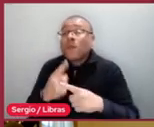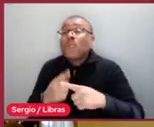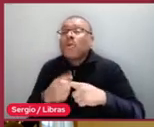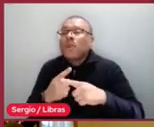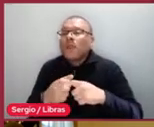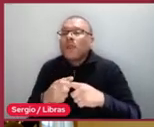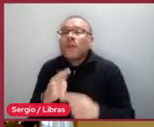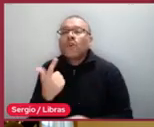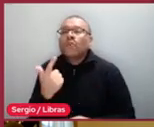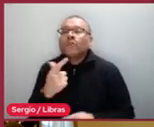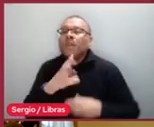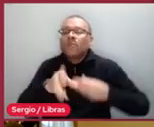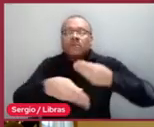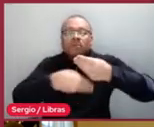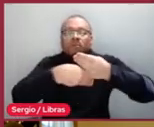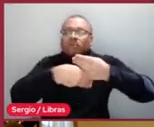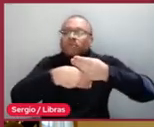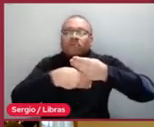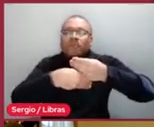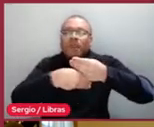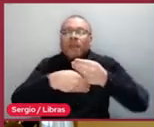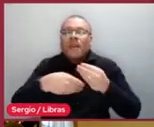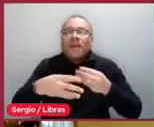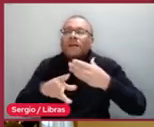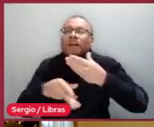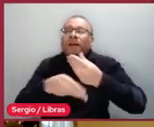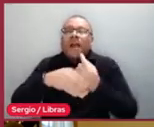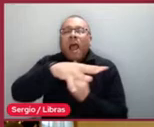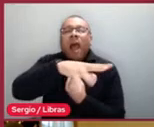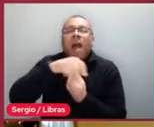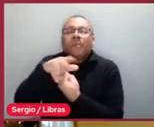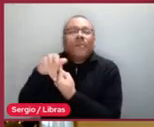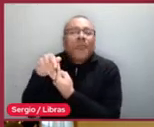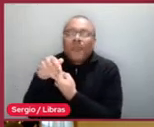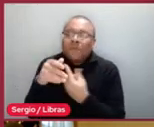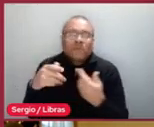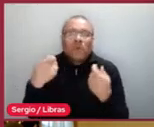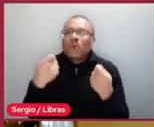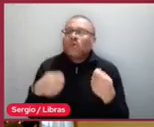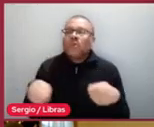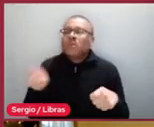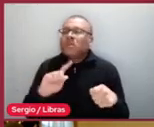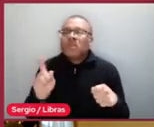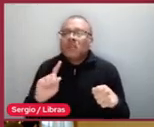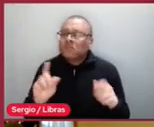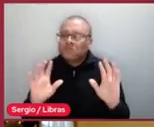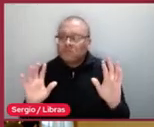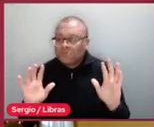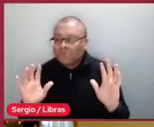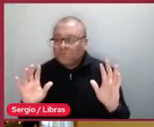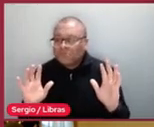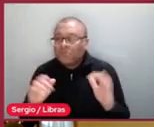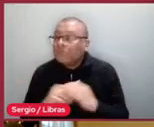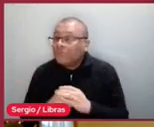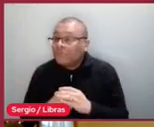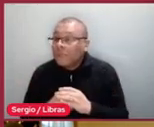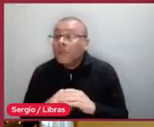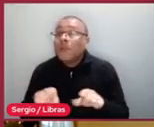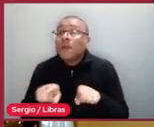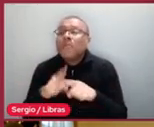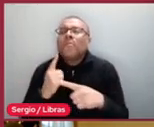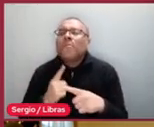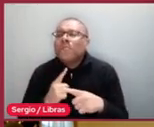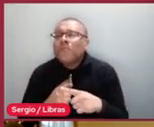don't have to add APIs to merge. Every API that works with HashMaps and arrays will work. And if it's